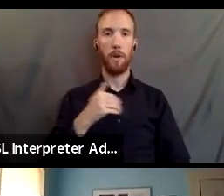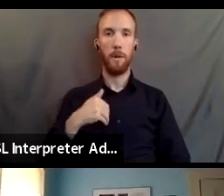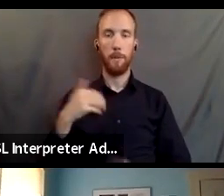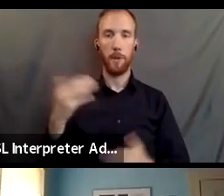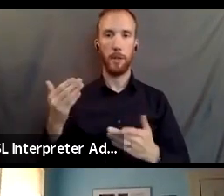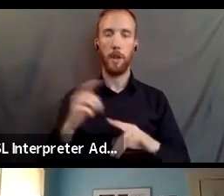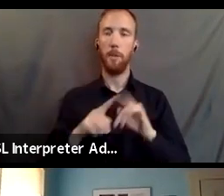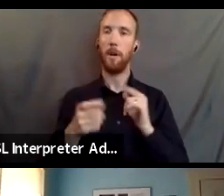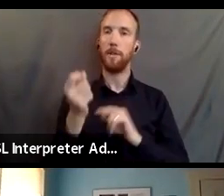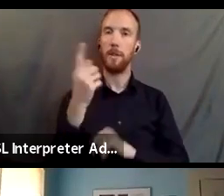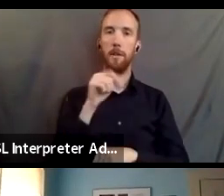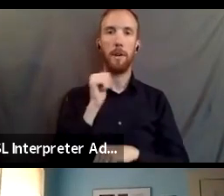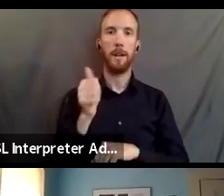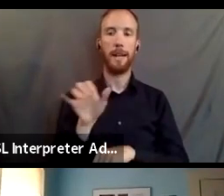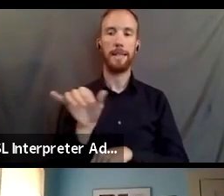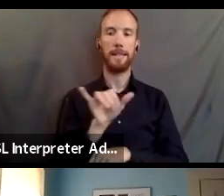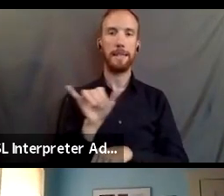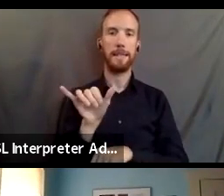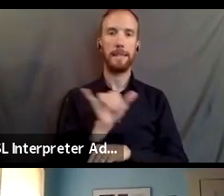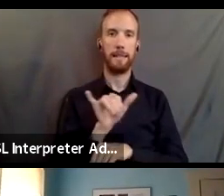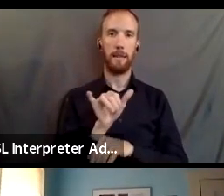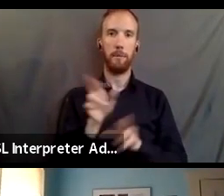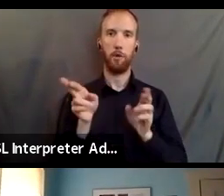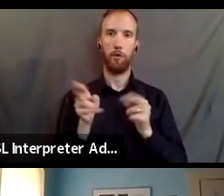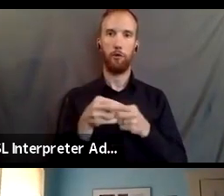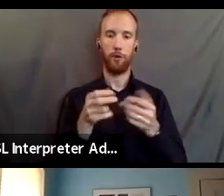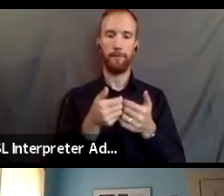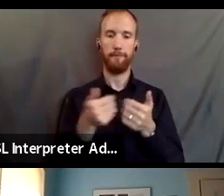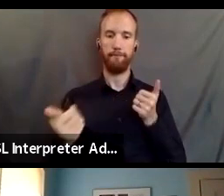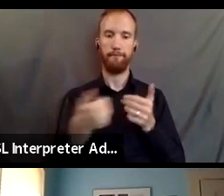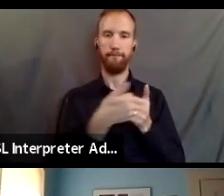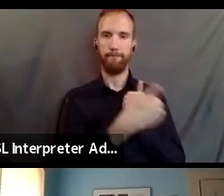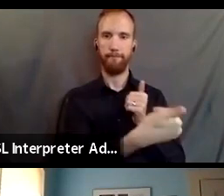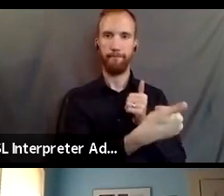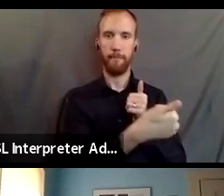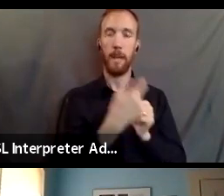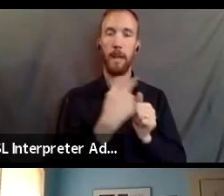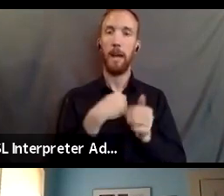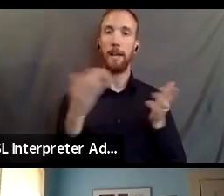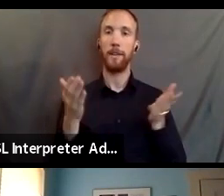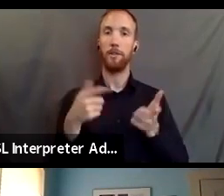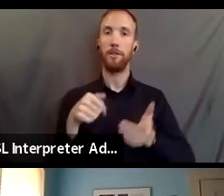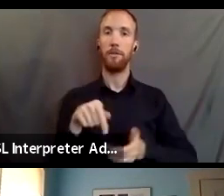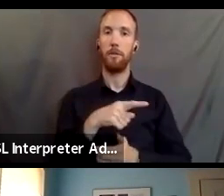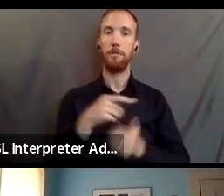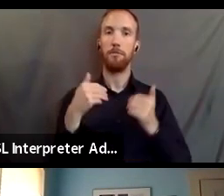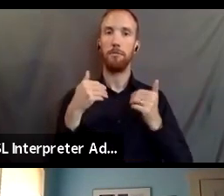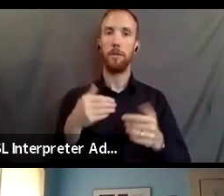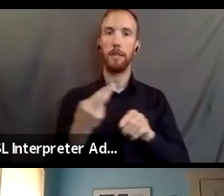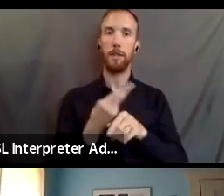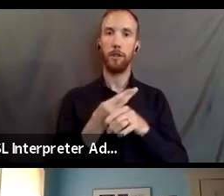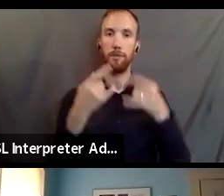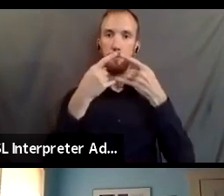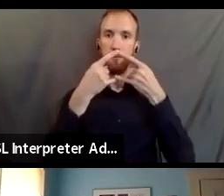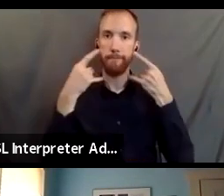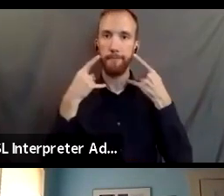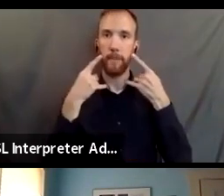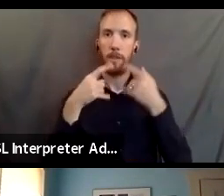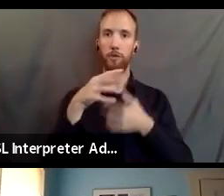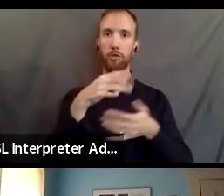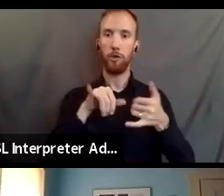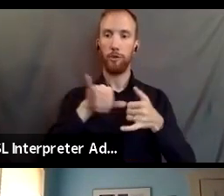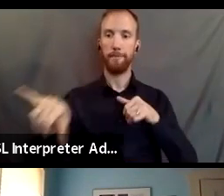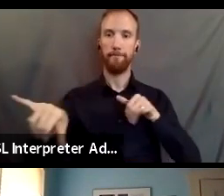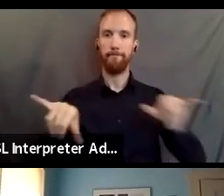the same room i encourage all of you to wear your mask observe social distancing and follow all the cdc